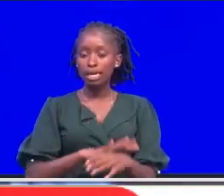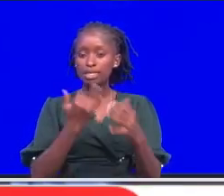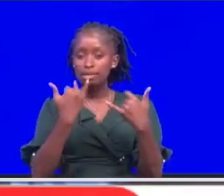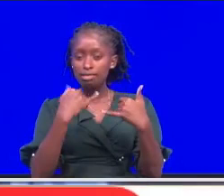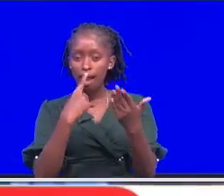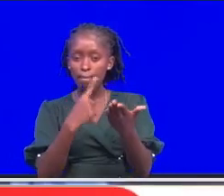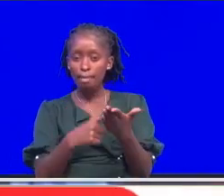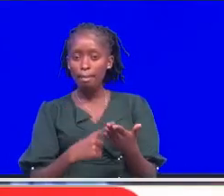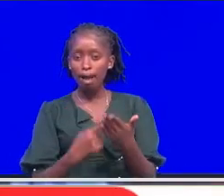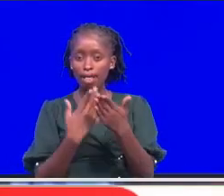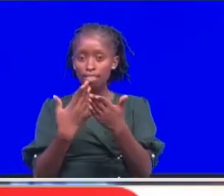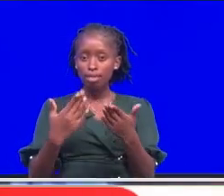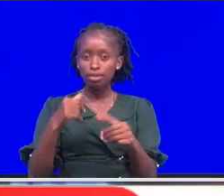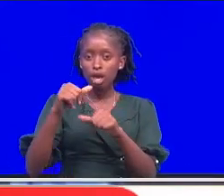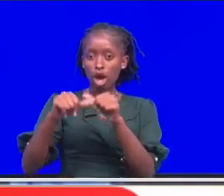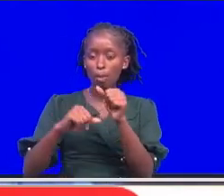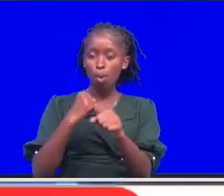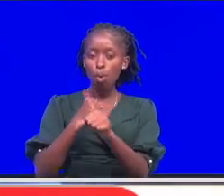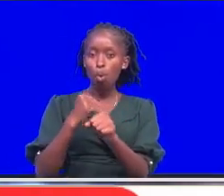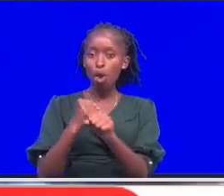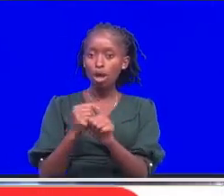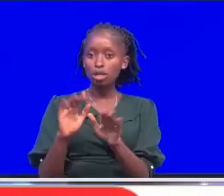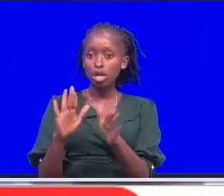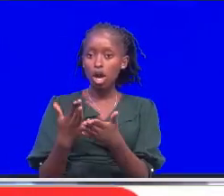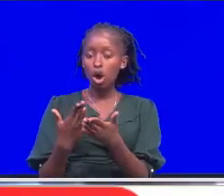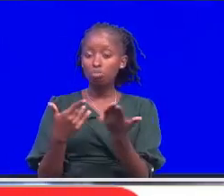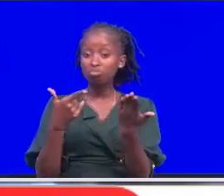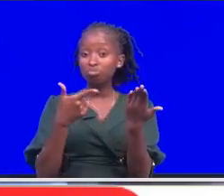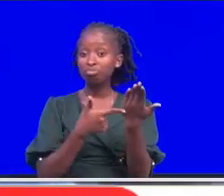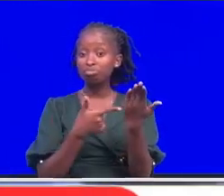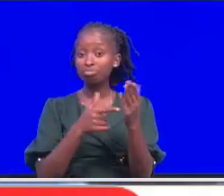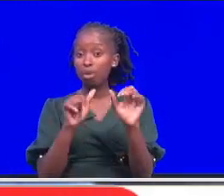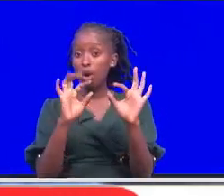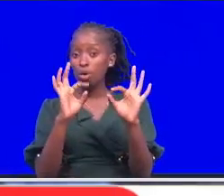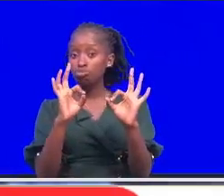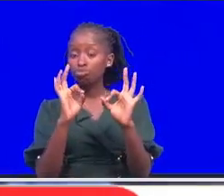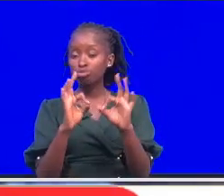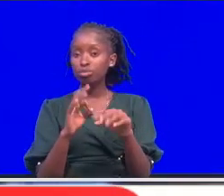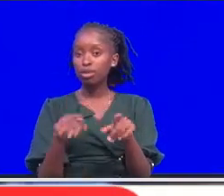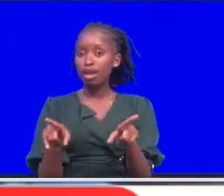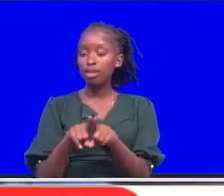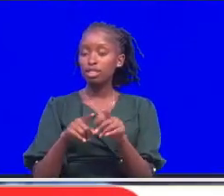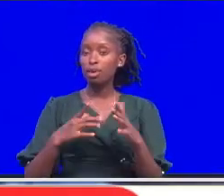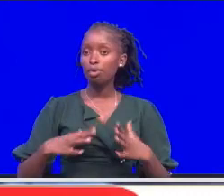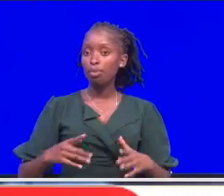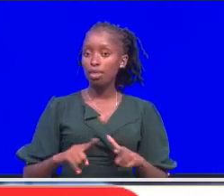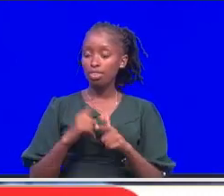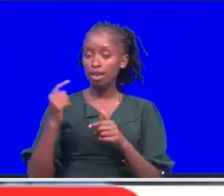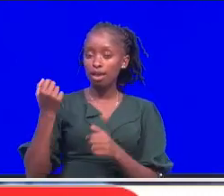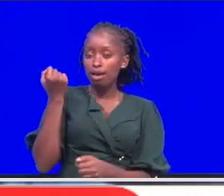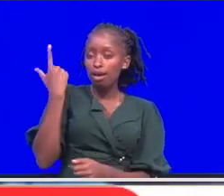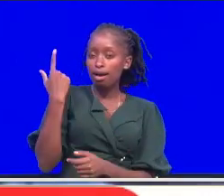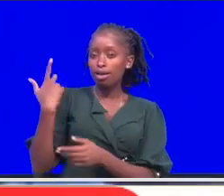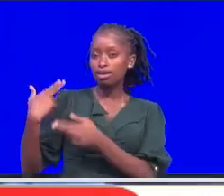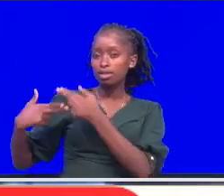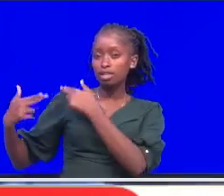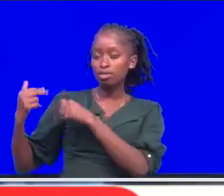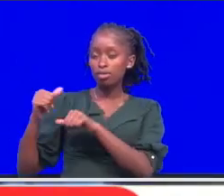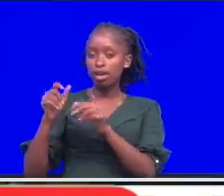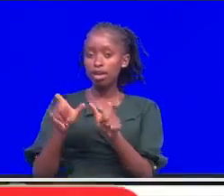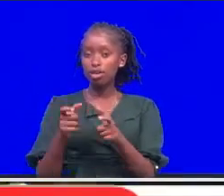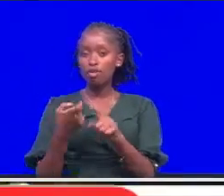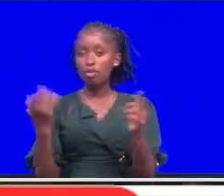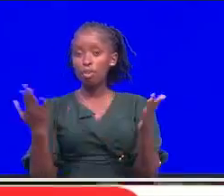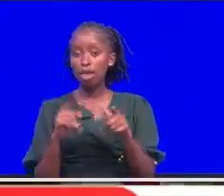ya kufanya kazi kitaaluma kama wanahabari na vile vile kuweza kuelewa historia ya radio, mahali imetoka na